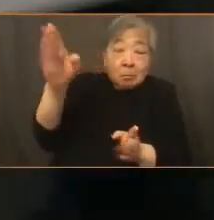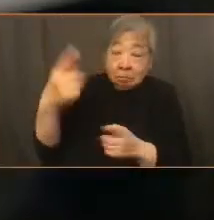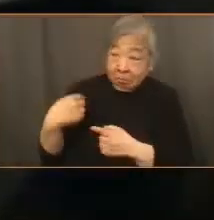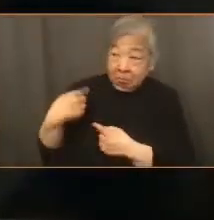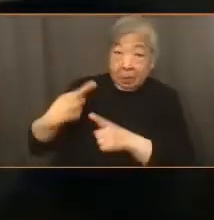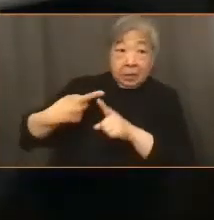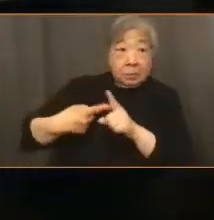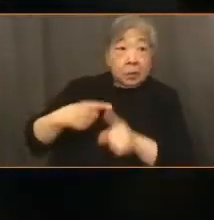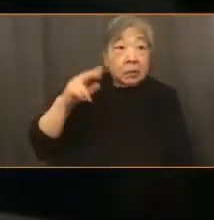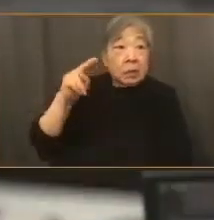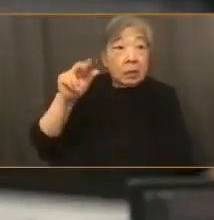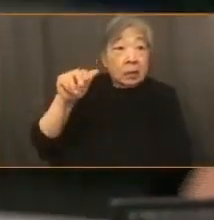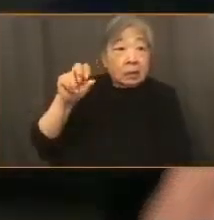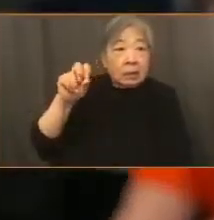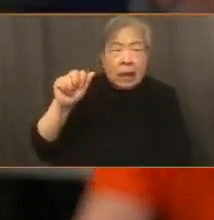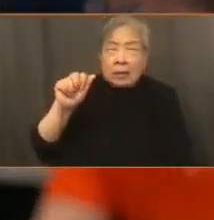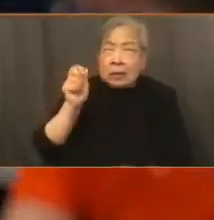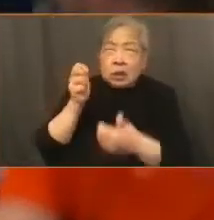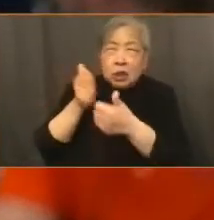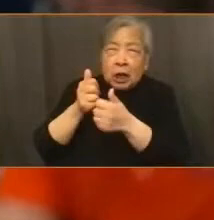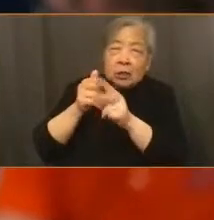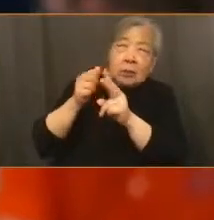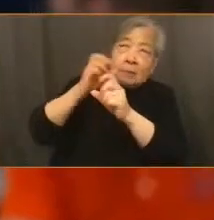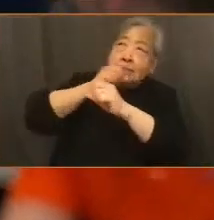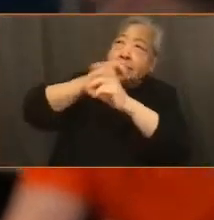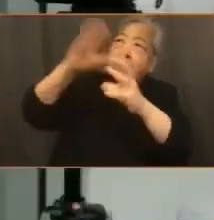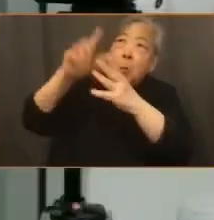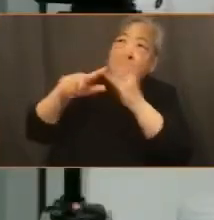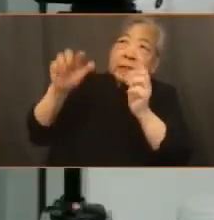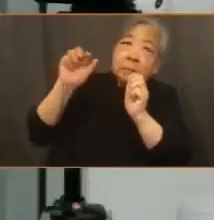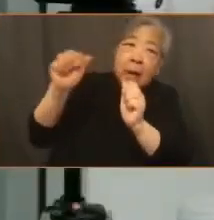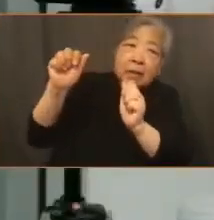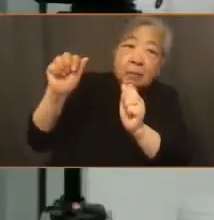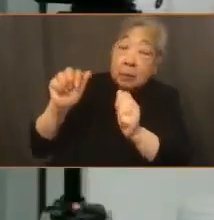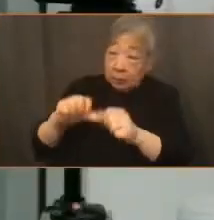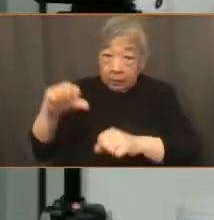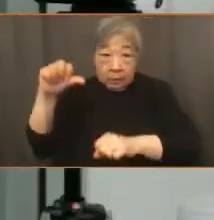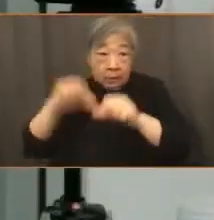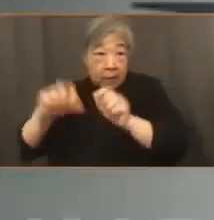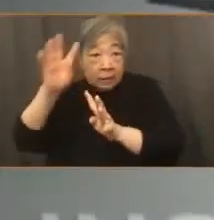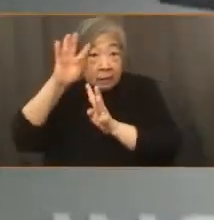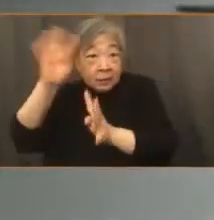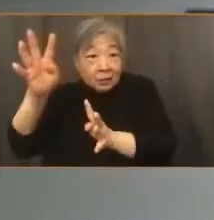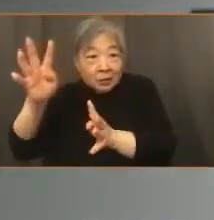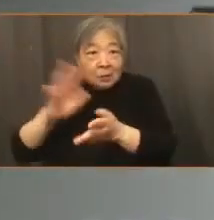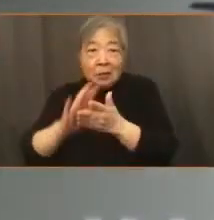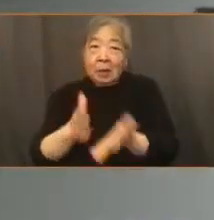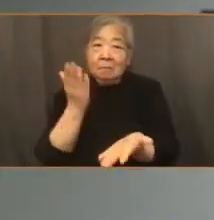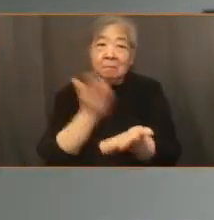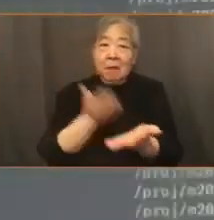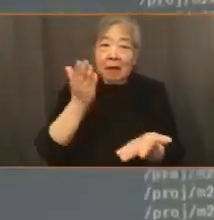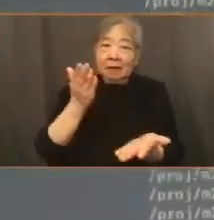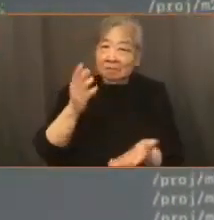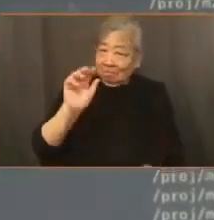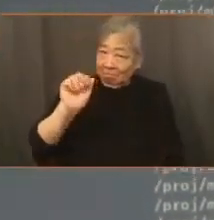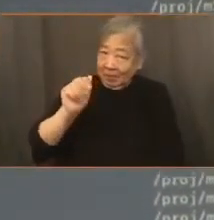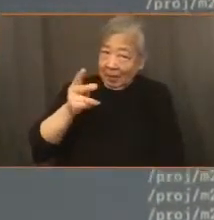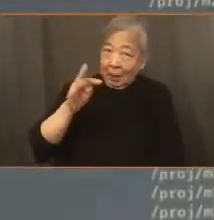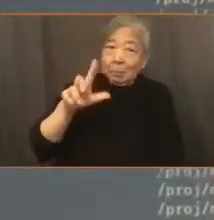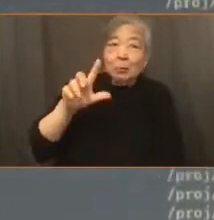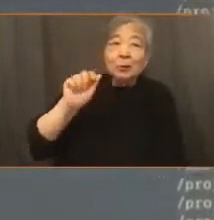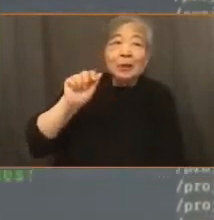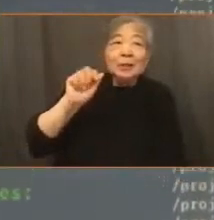pushing the boundaries of what is possible and turning science into science fact. On April 19th, the Ingenuity